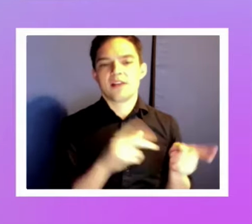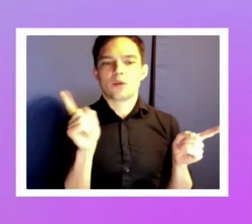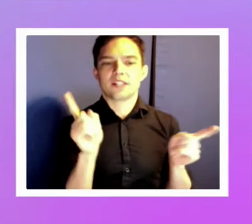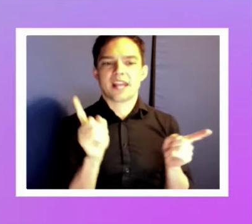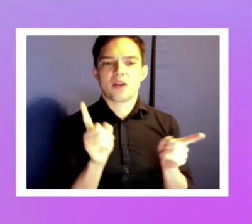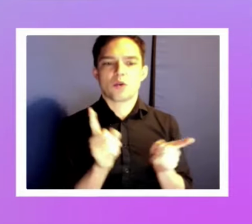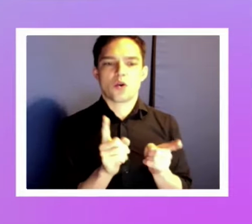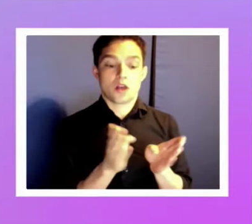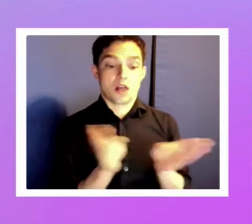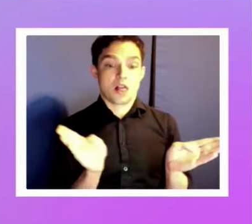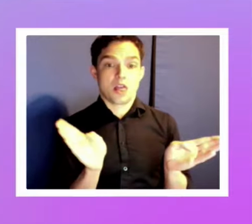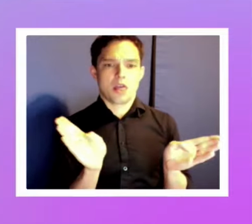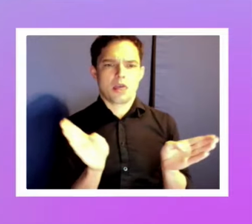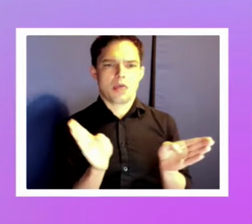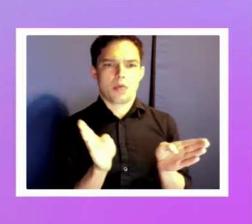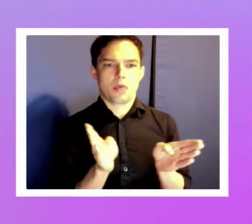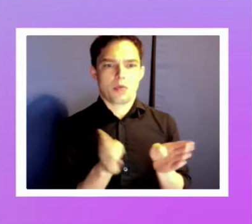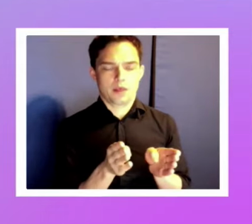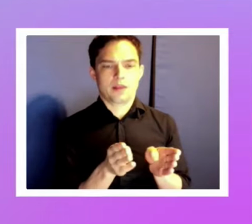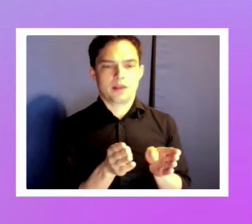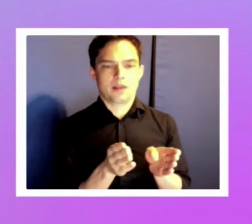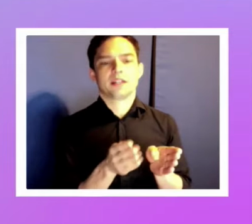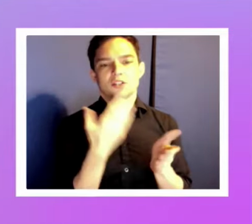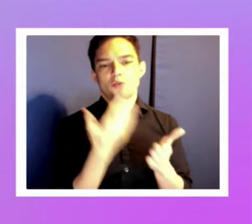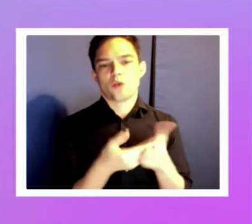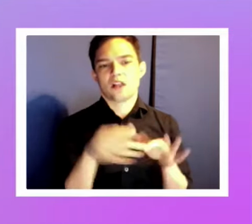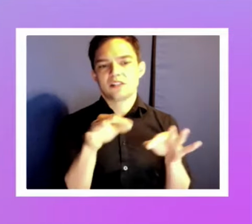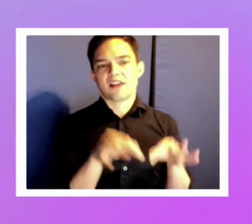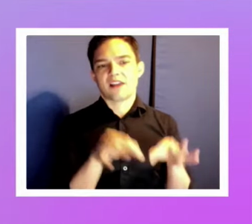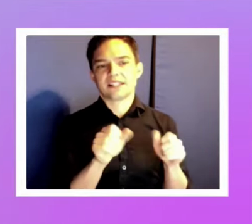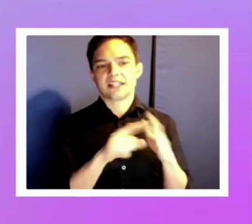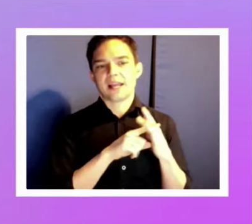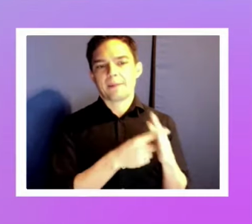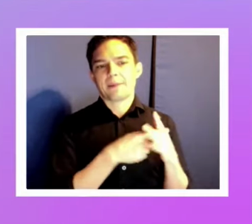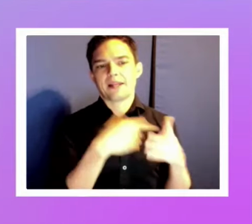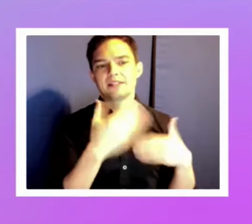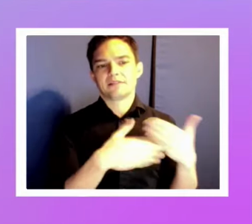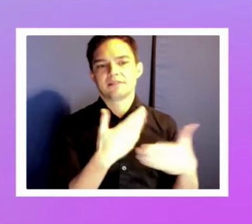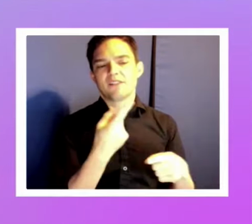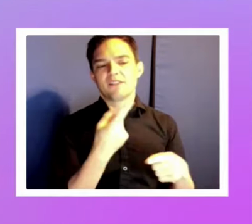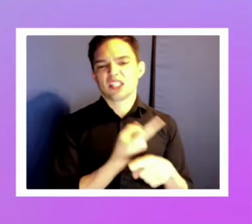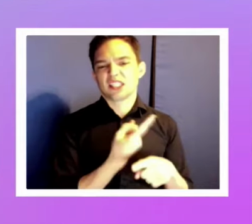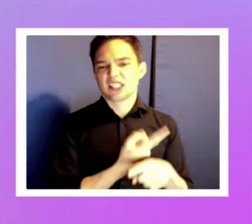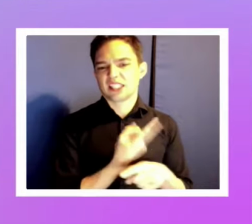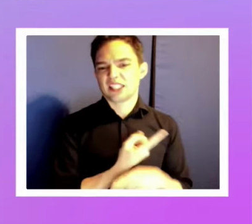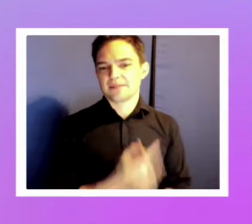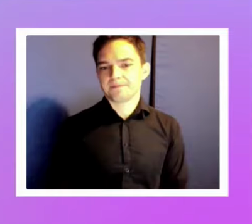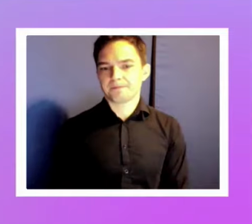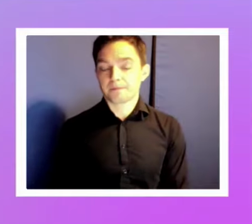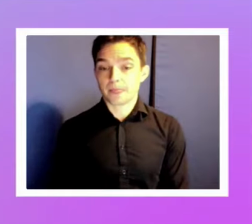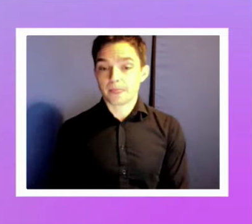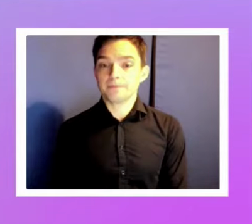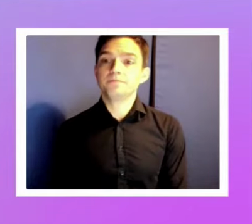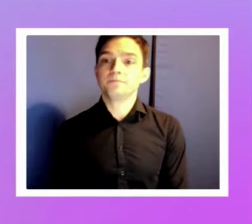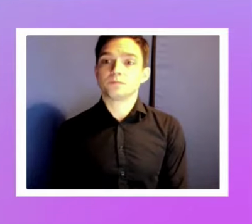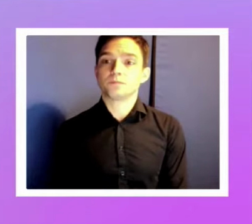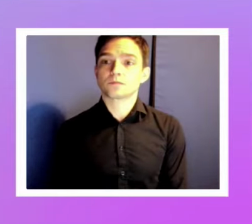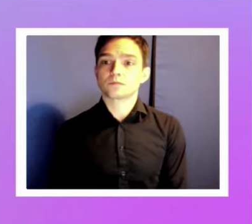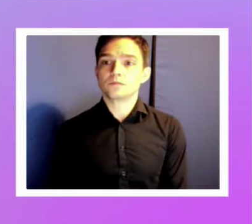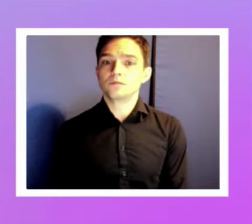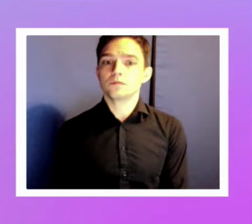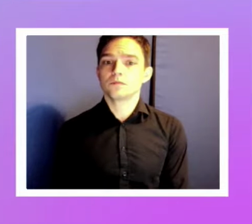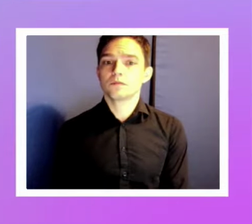it in a way that is well defined and can be implemented consistently. Also on my screen, some of these